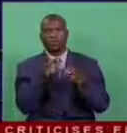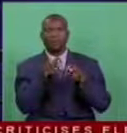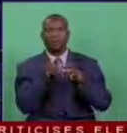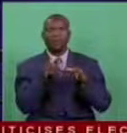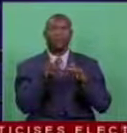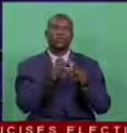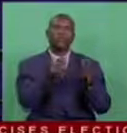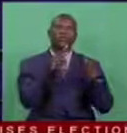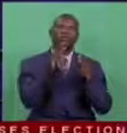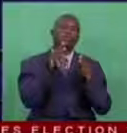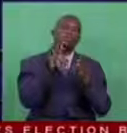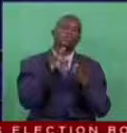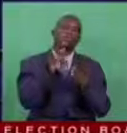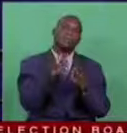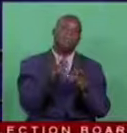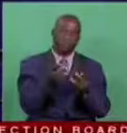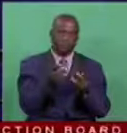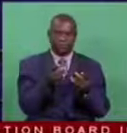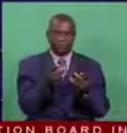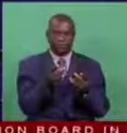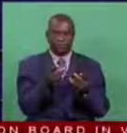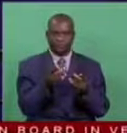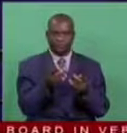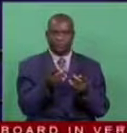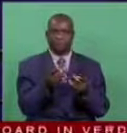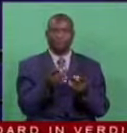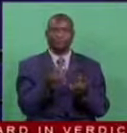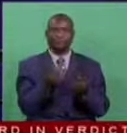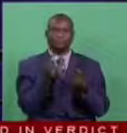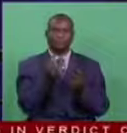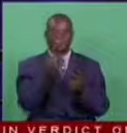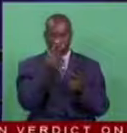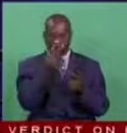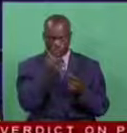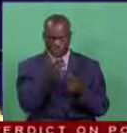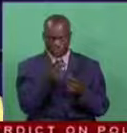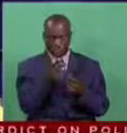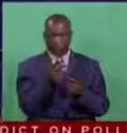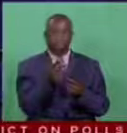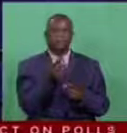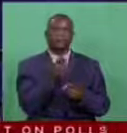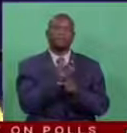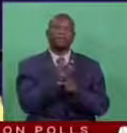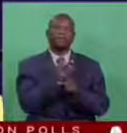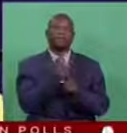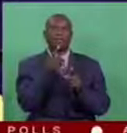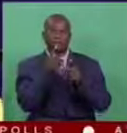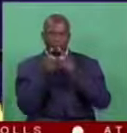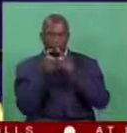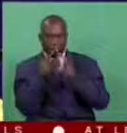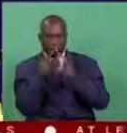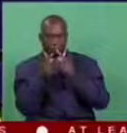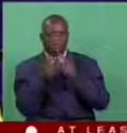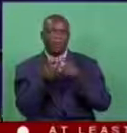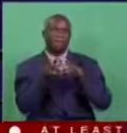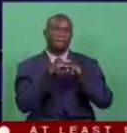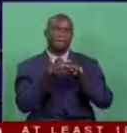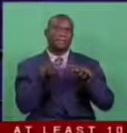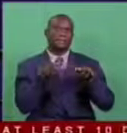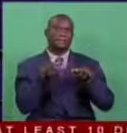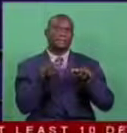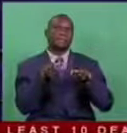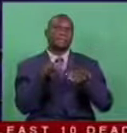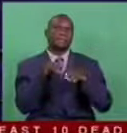challenges that we face in our communities. And by the way, I keep emphasizing, it's about talking of peace within our